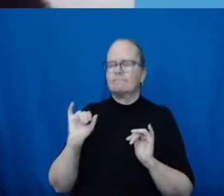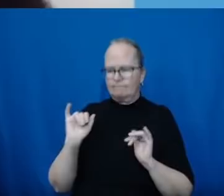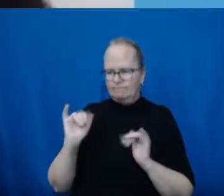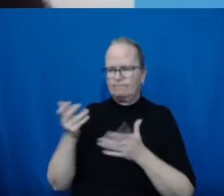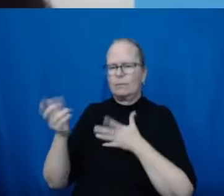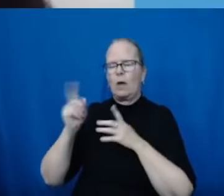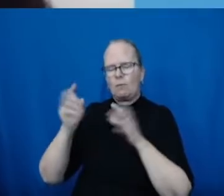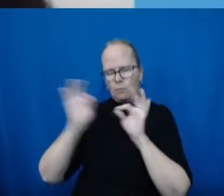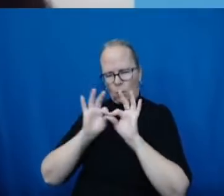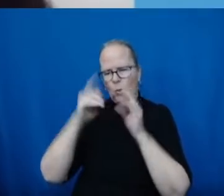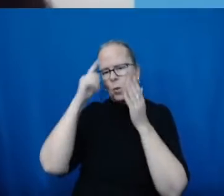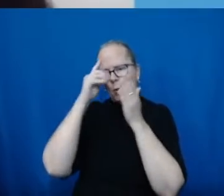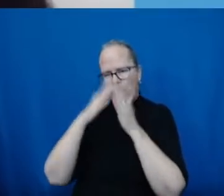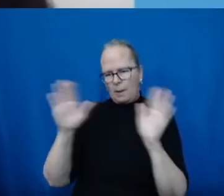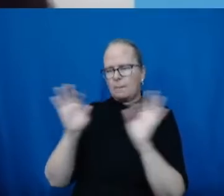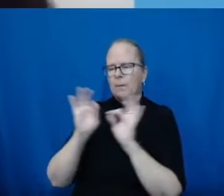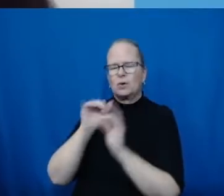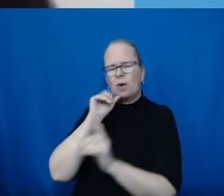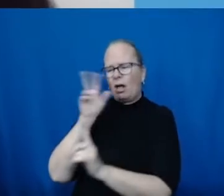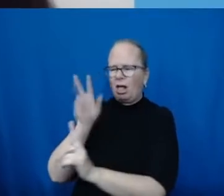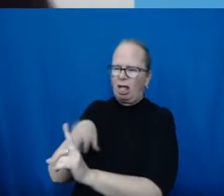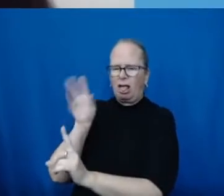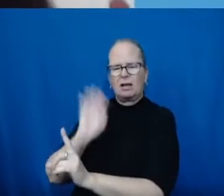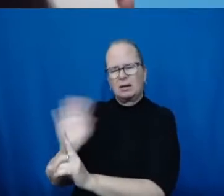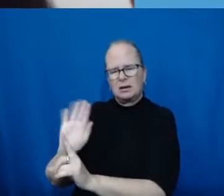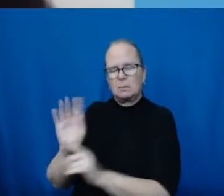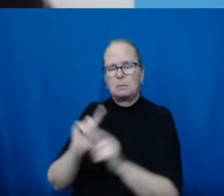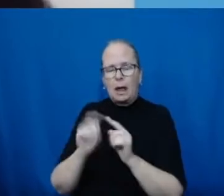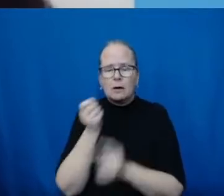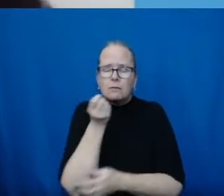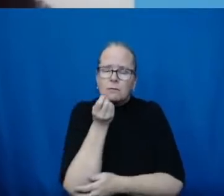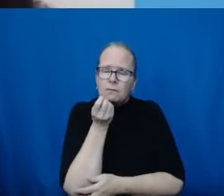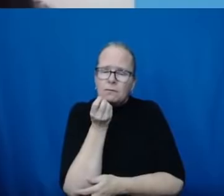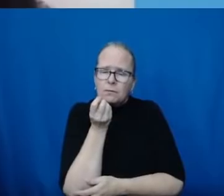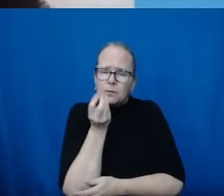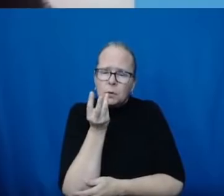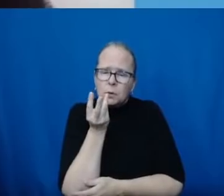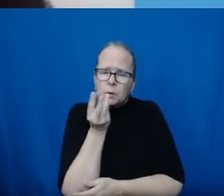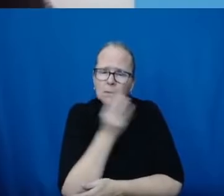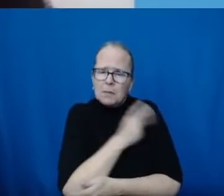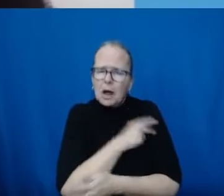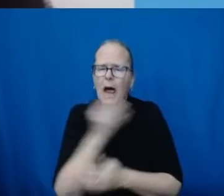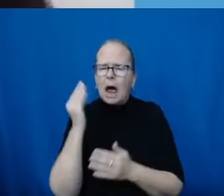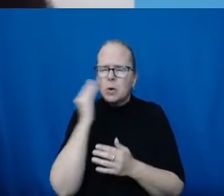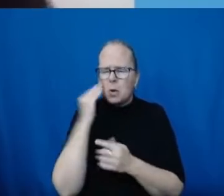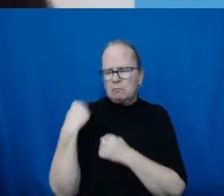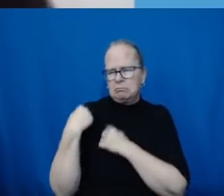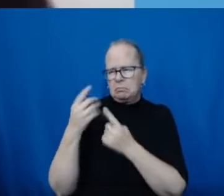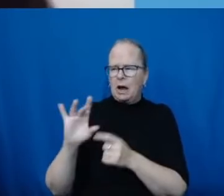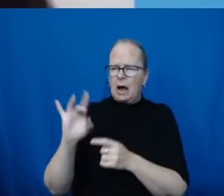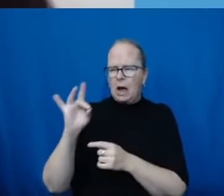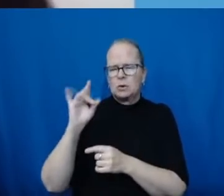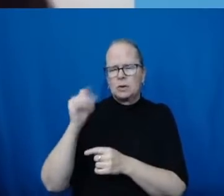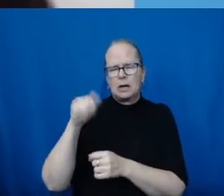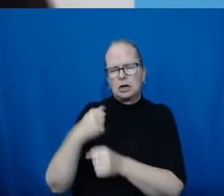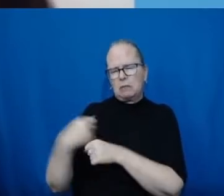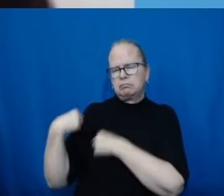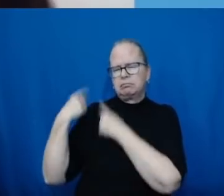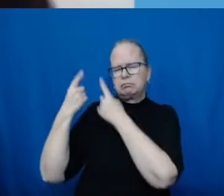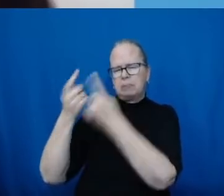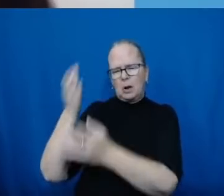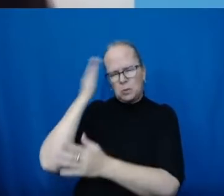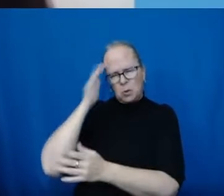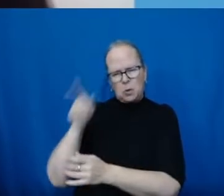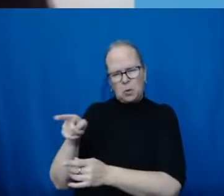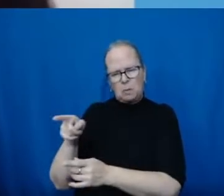luxury of knowing them for about 8 or 10 years now, who have autoimmune conditions or who have conditions that they